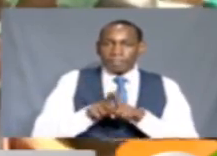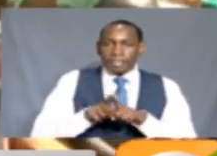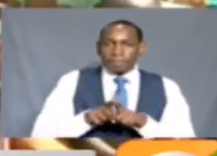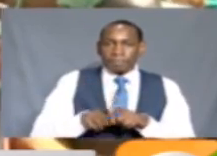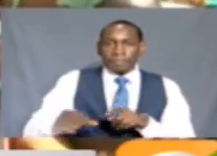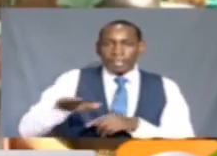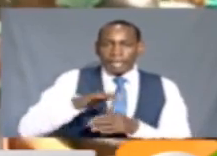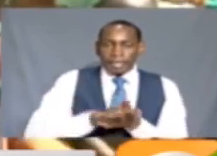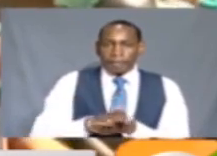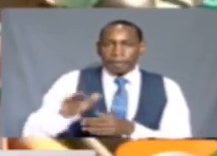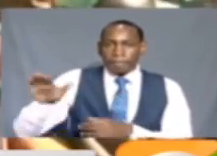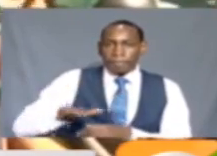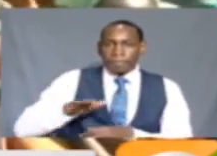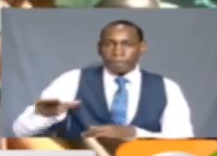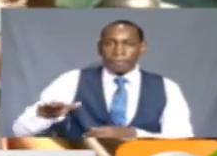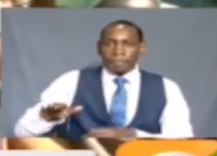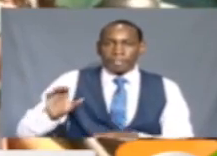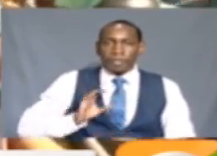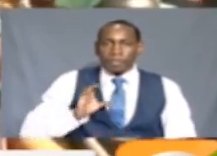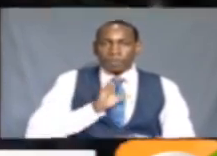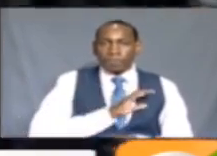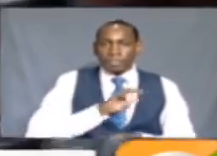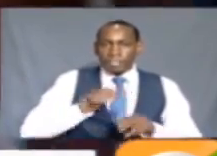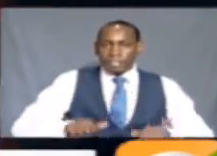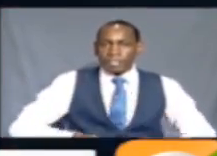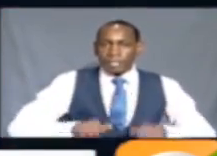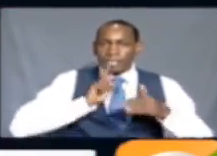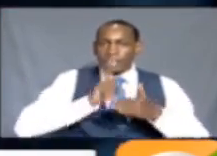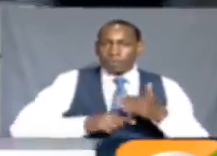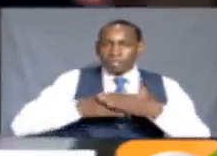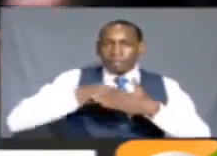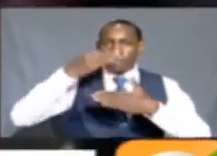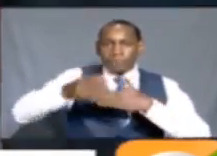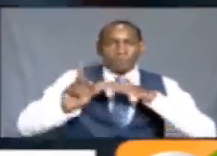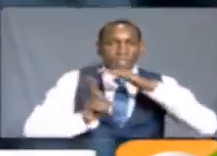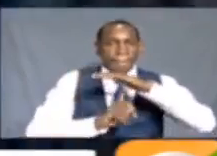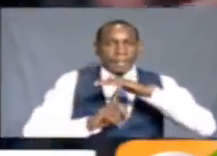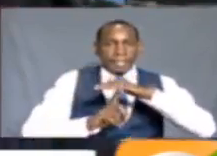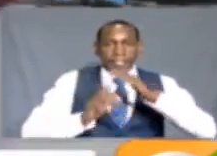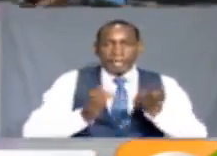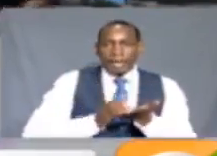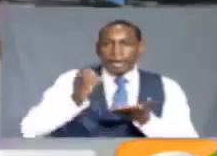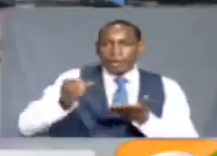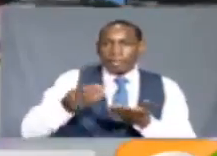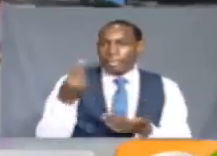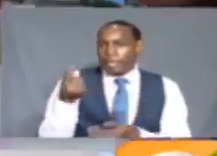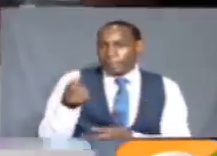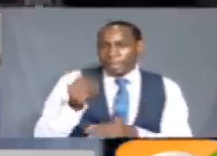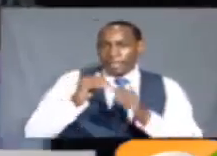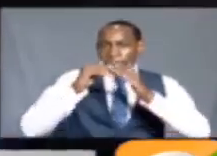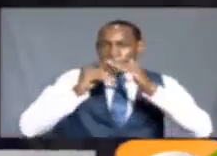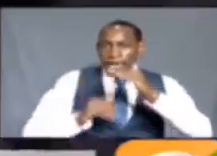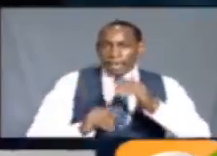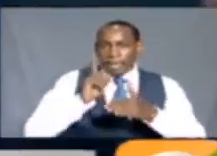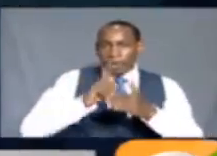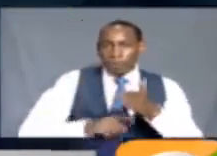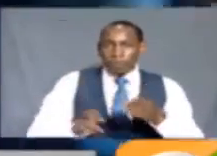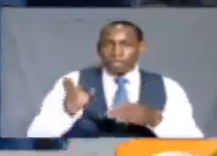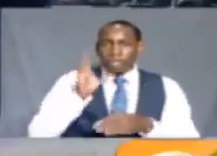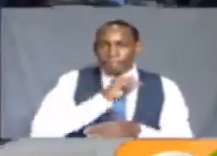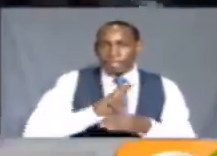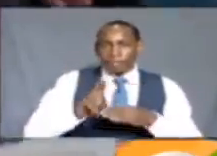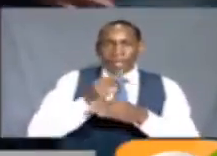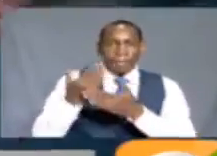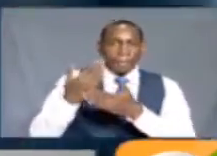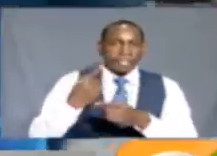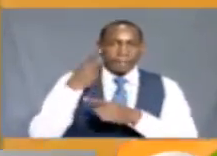Public Accounts Committee Chair, Opio Ndai, said in the future, ministries should be allocated funds less what they mismanaged in the